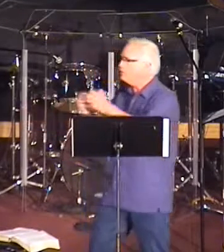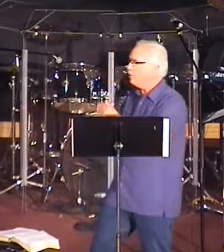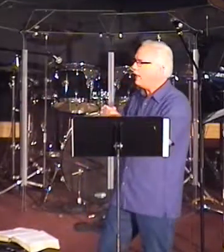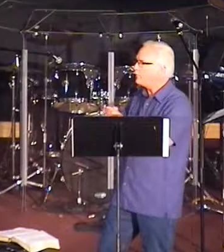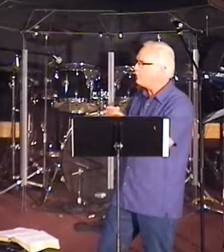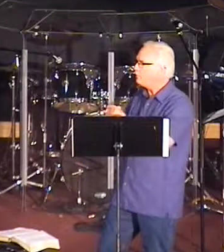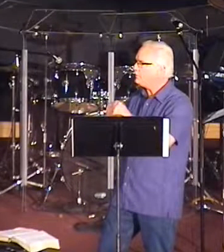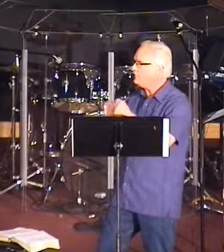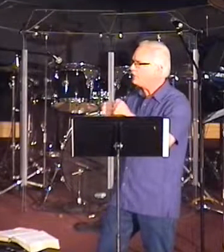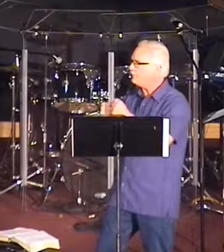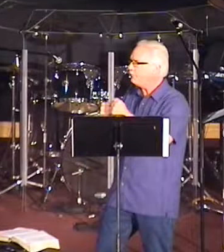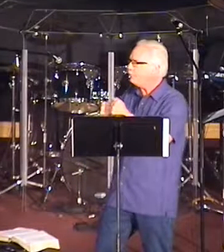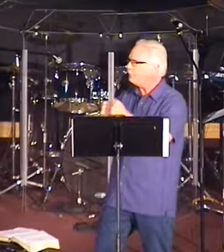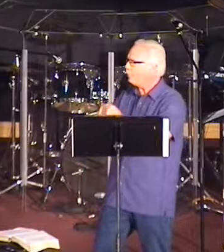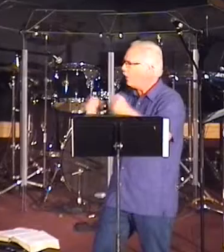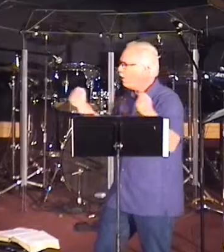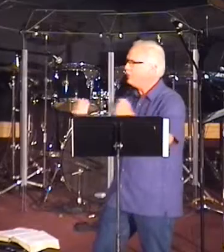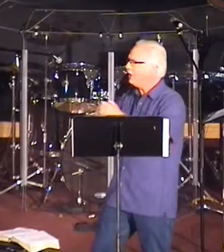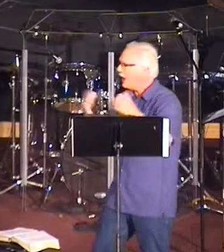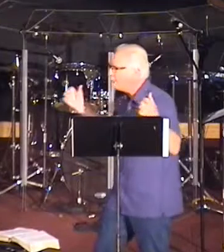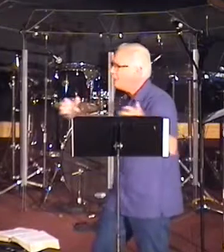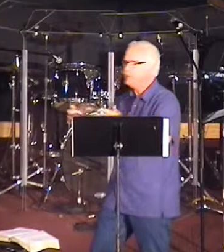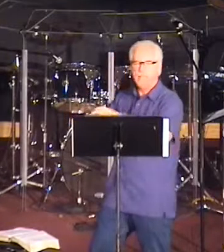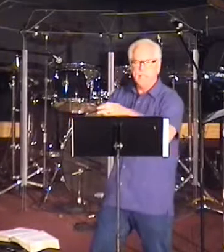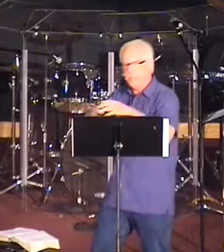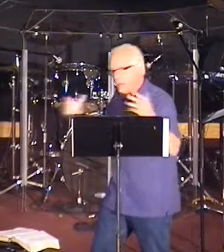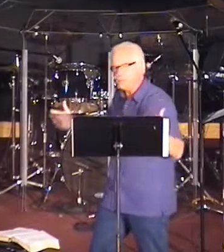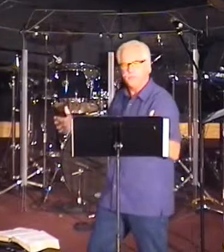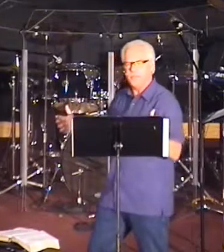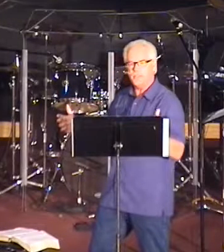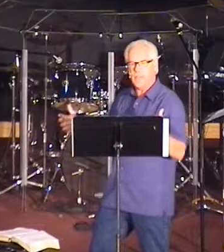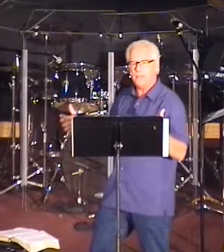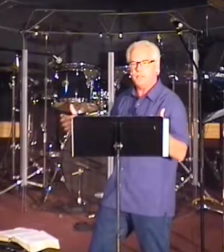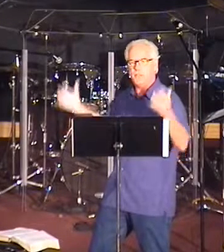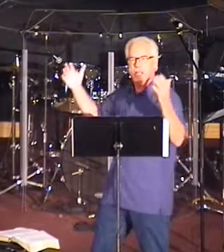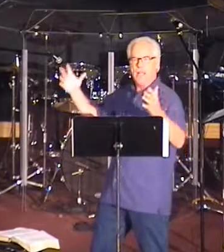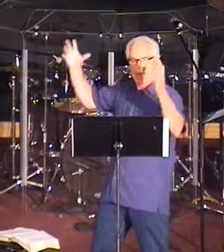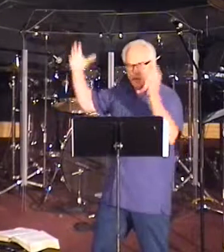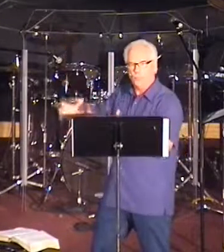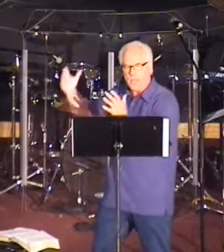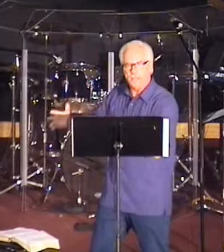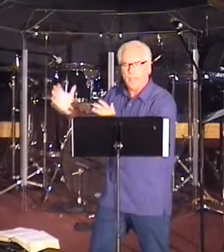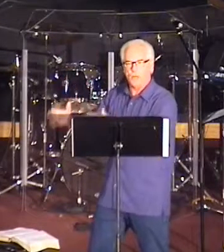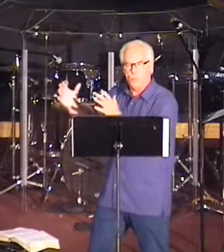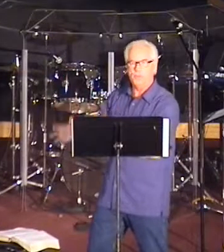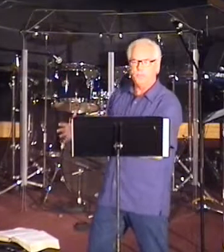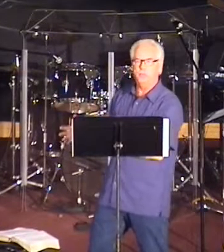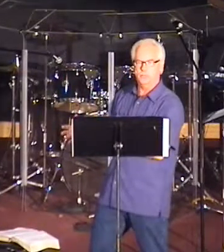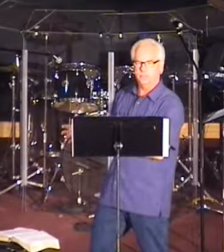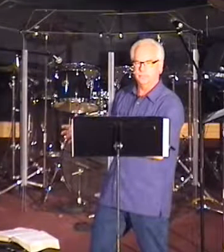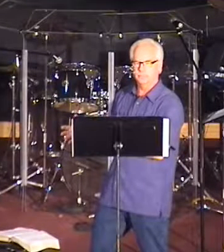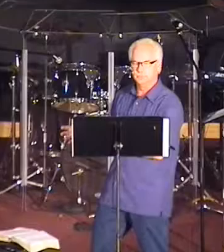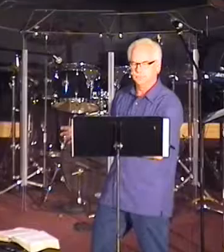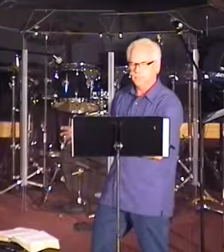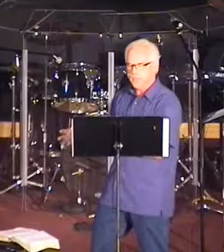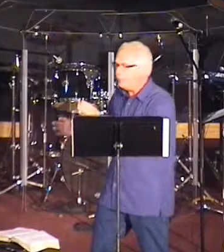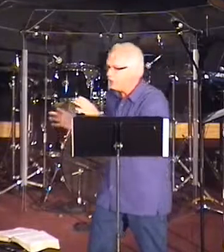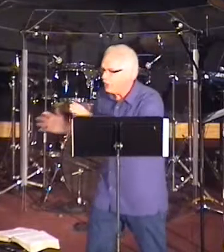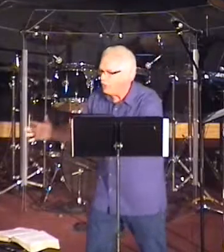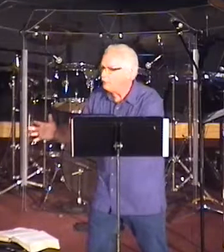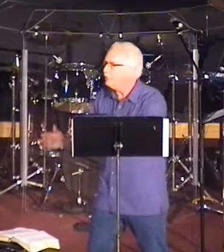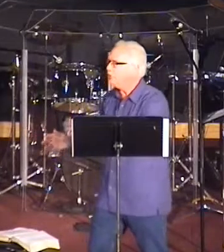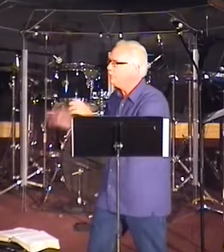you're coming to a household that's just full of quarrel and conflict and he knows everything's happening, he's saying, I'm right there with you. And